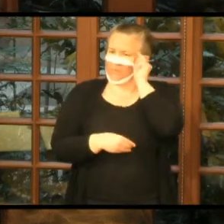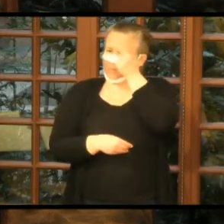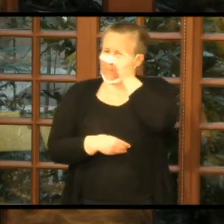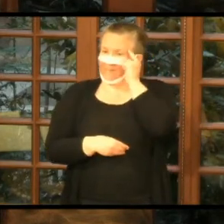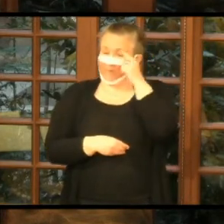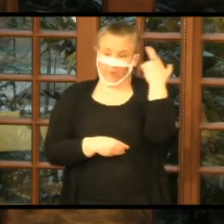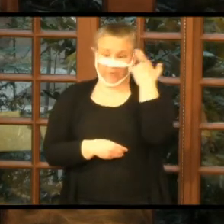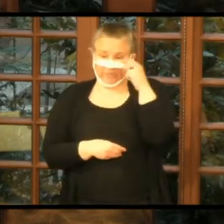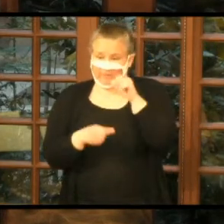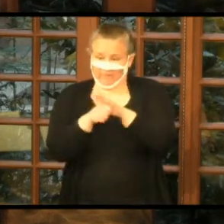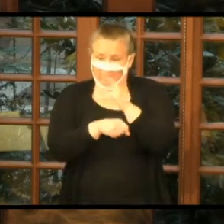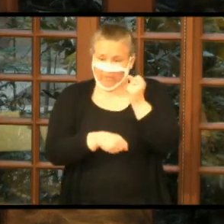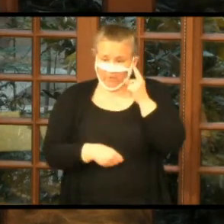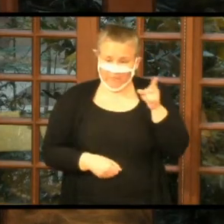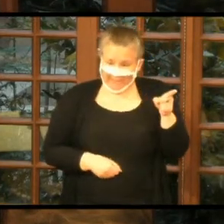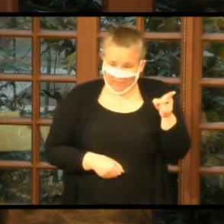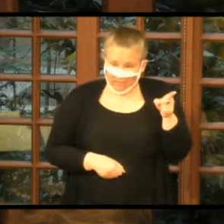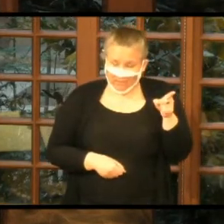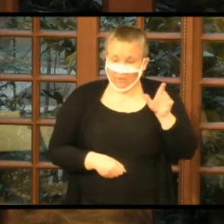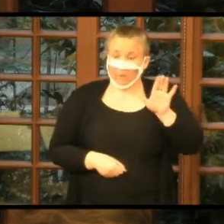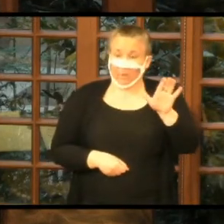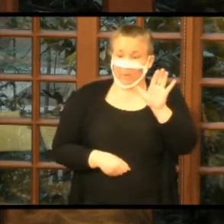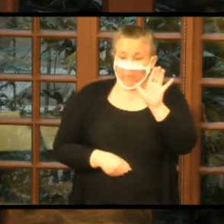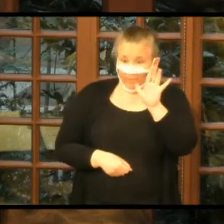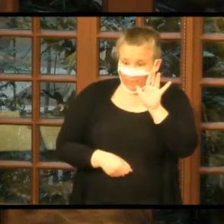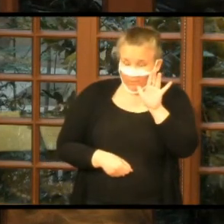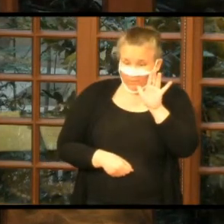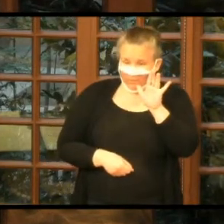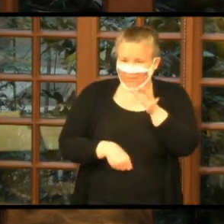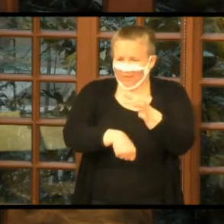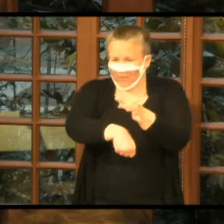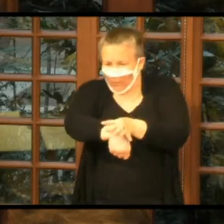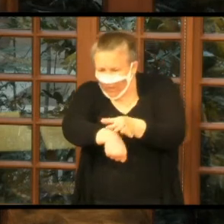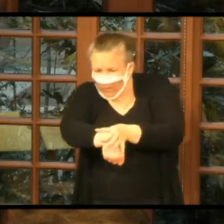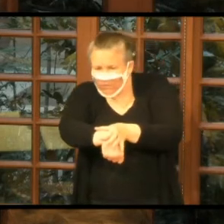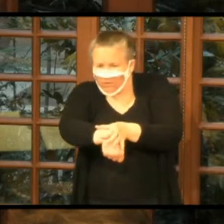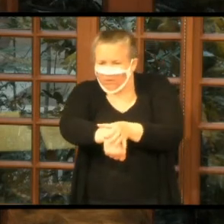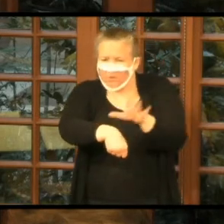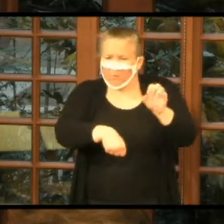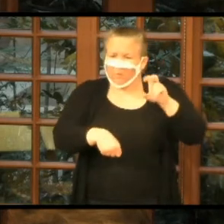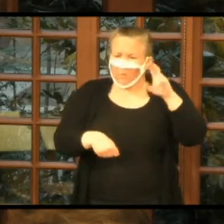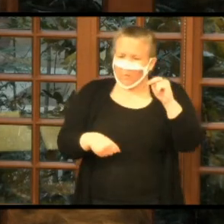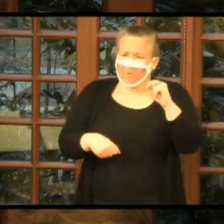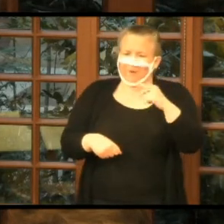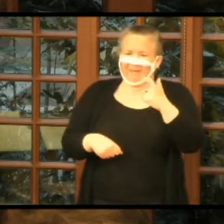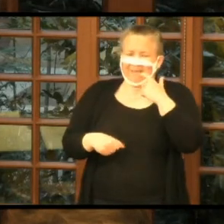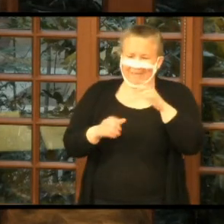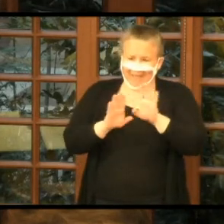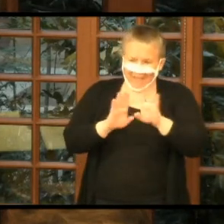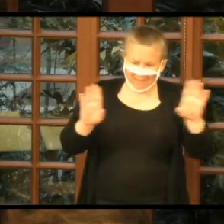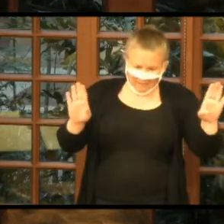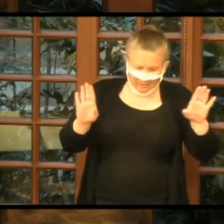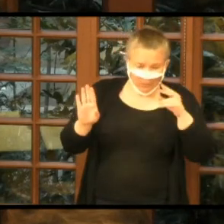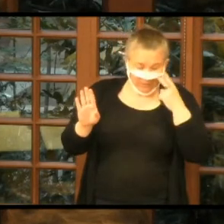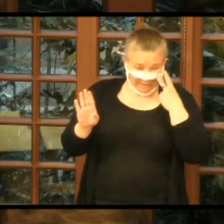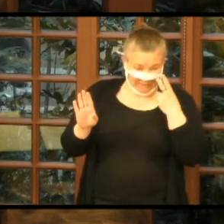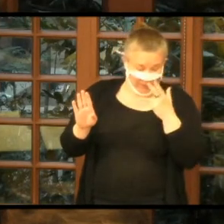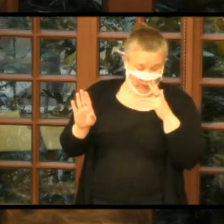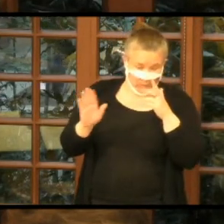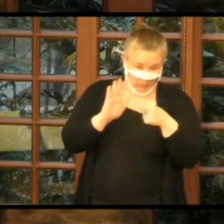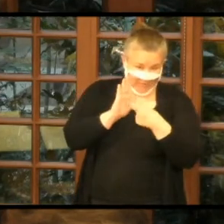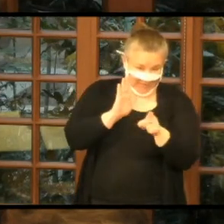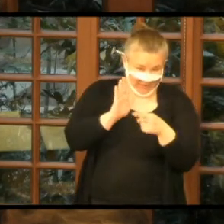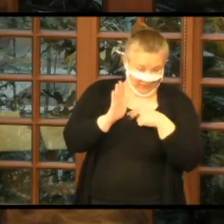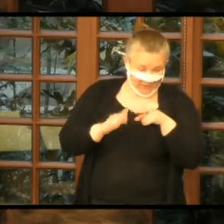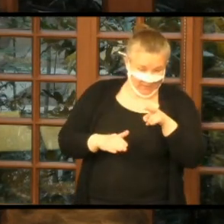not fully understand. Her mother, the watch, her own reflection in a glass case. Only when she looked